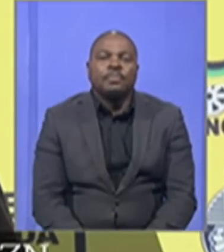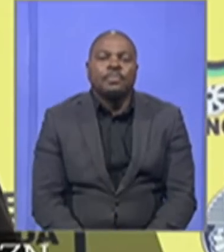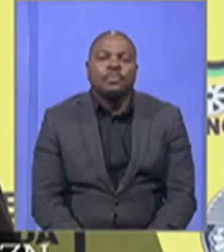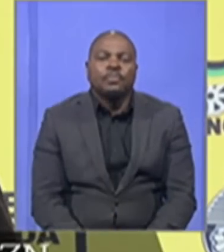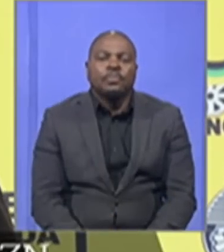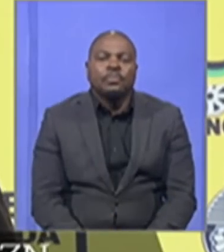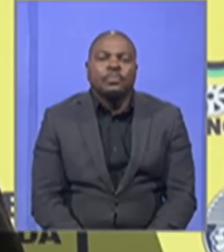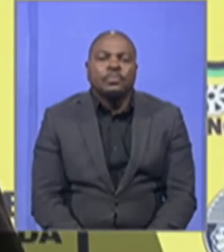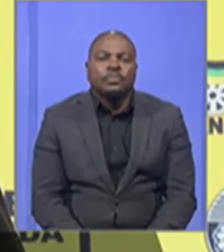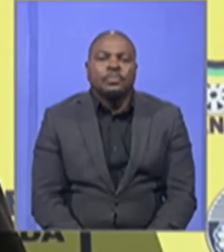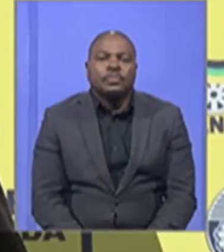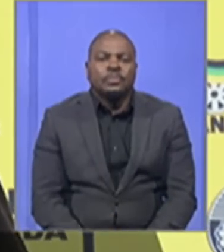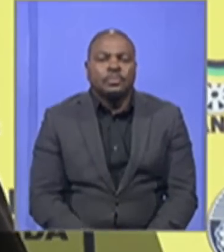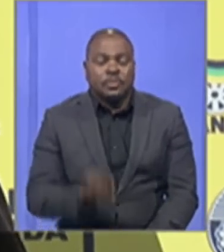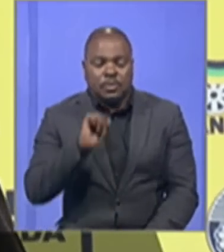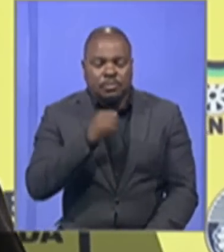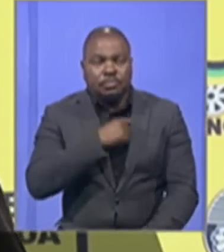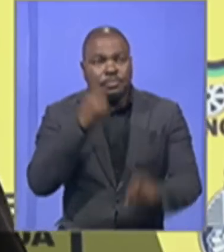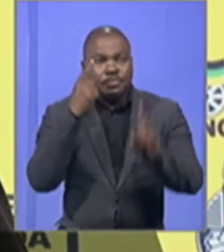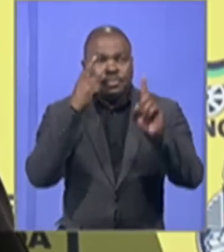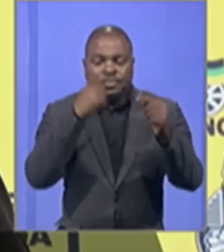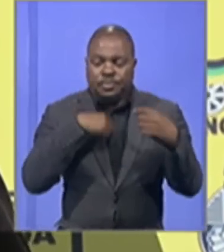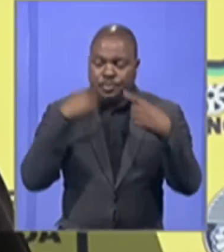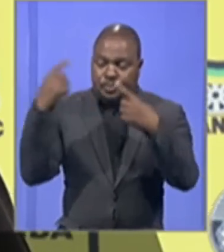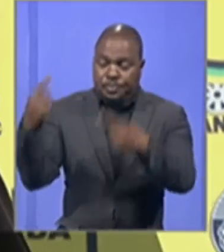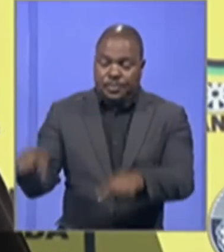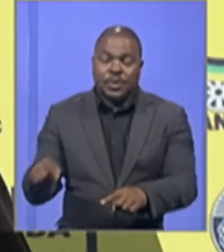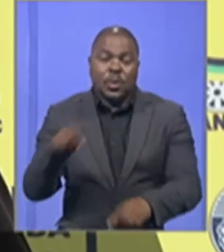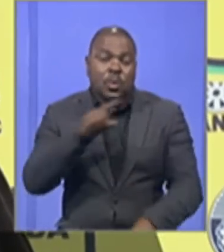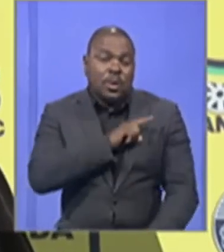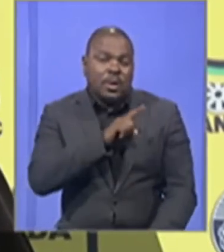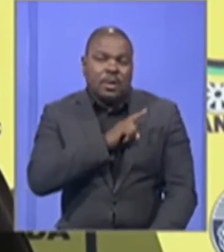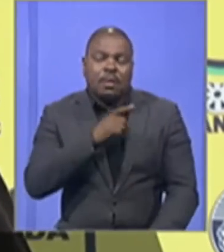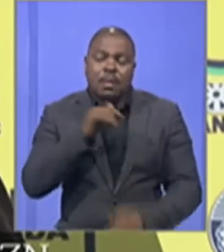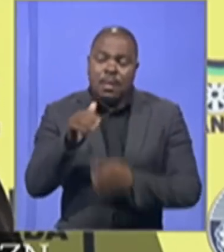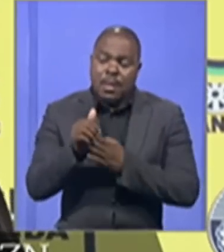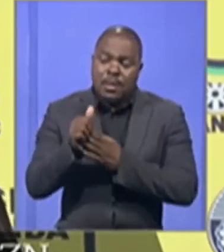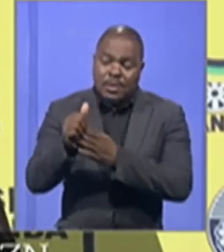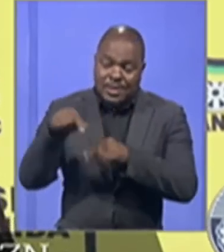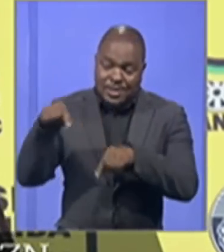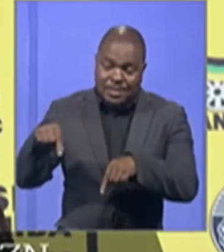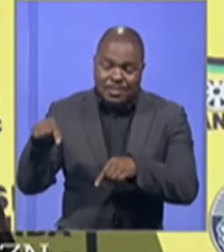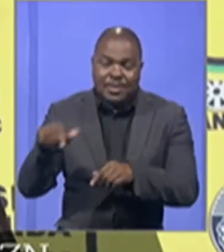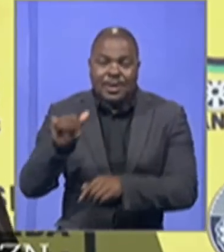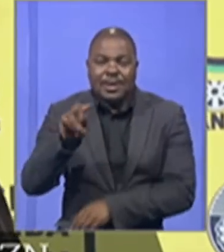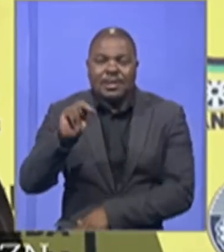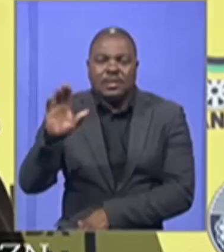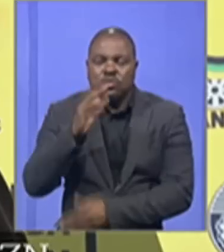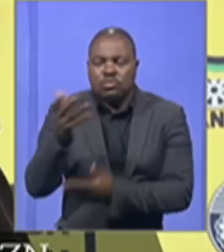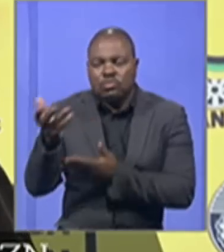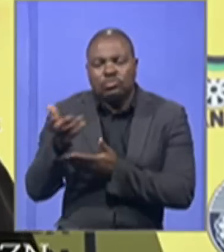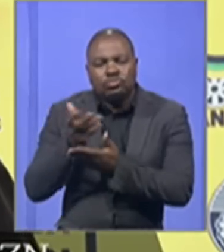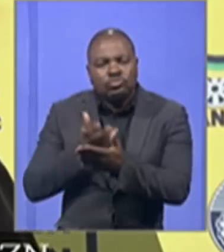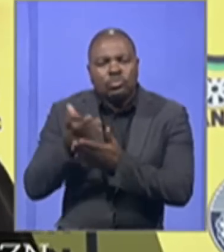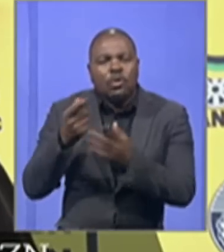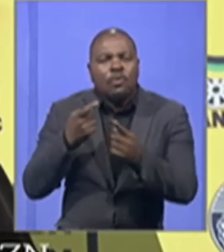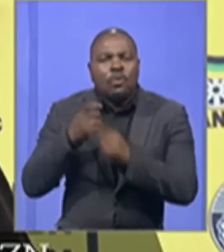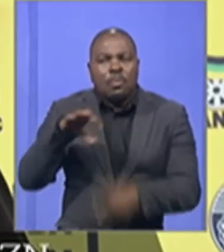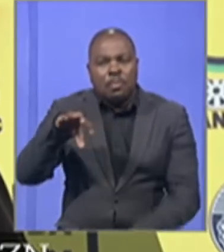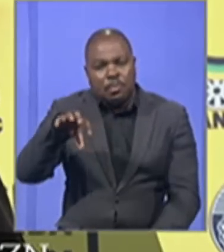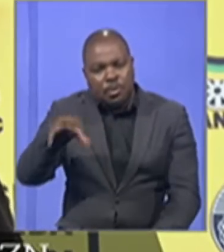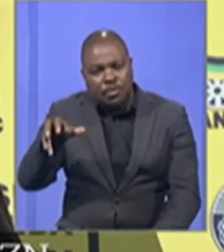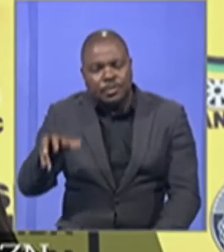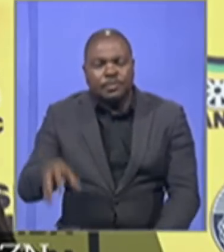Our objective in coming here is to talk to the leadership of the ANC, both at provincial